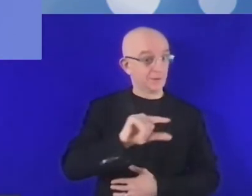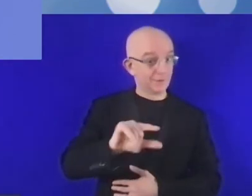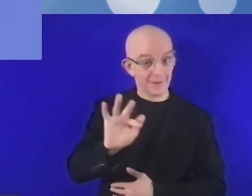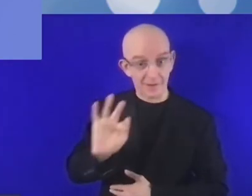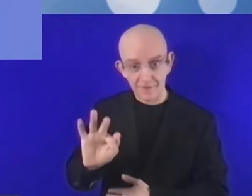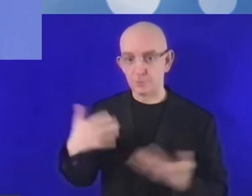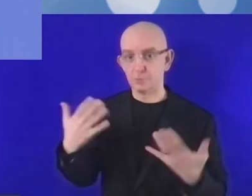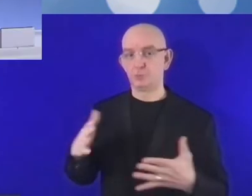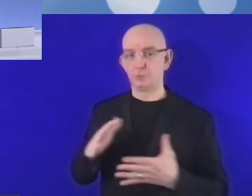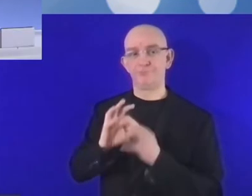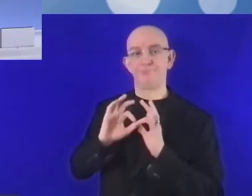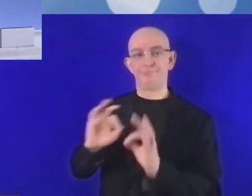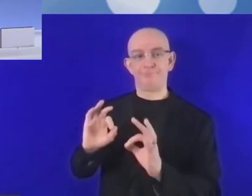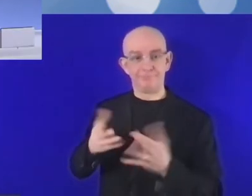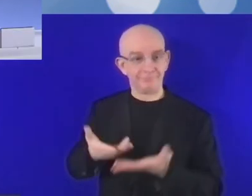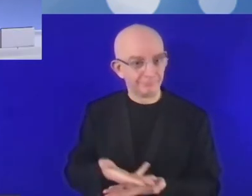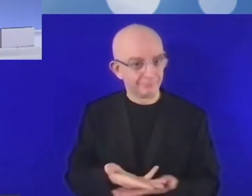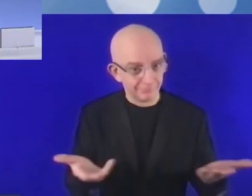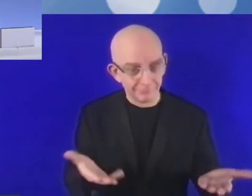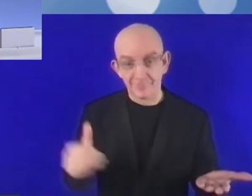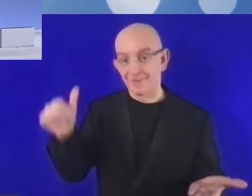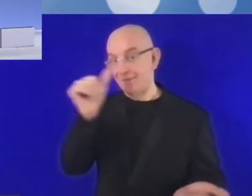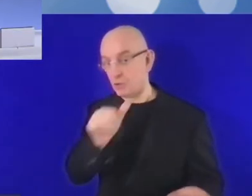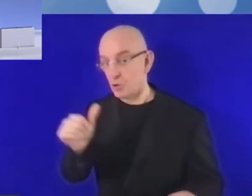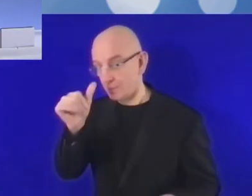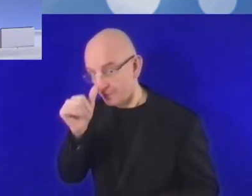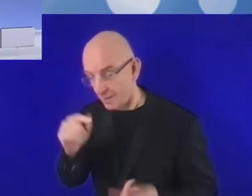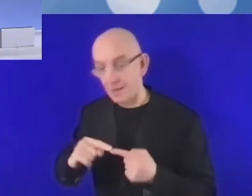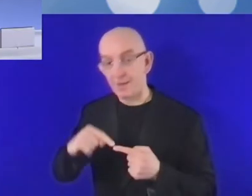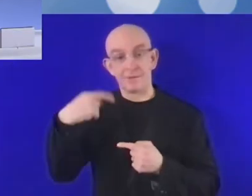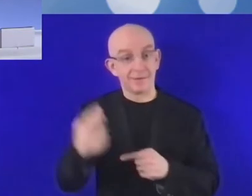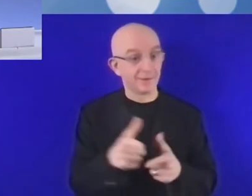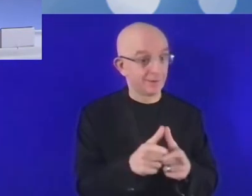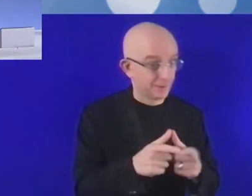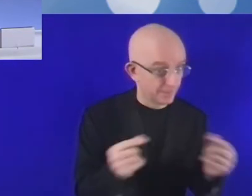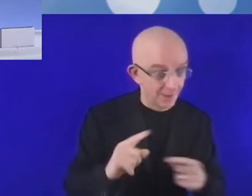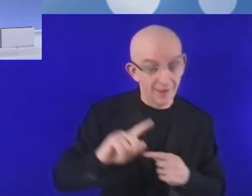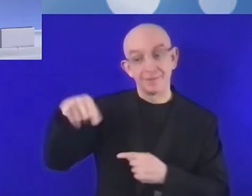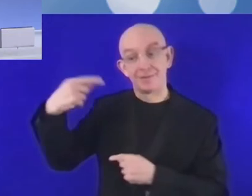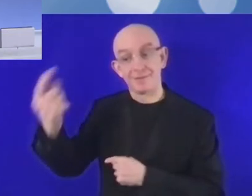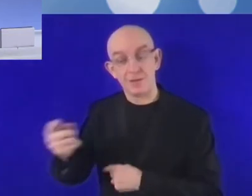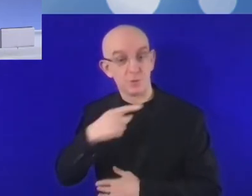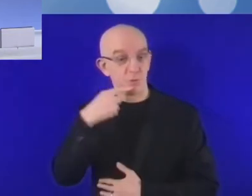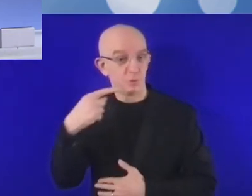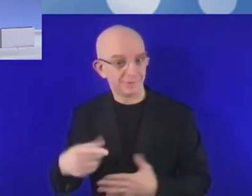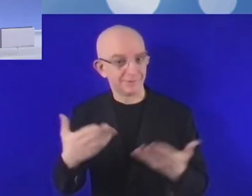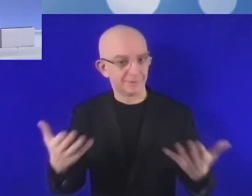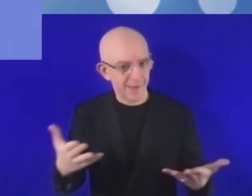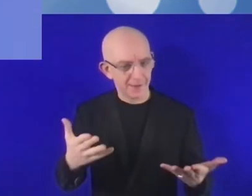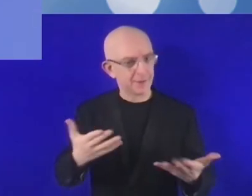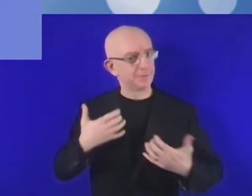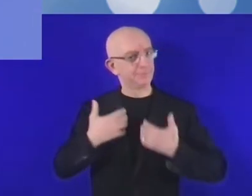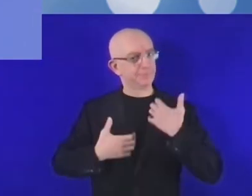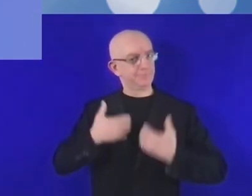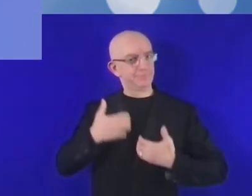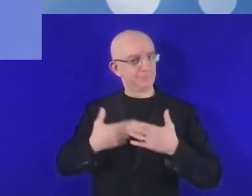really very interesting igf scenario in front of us back to our discussions to our on stage discussion